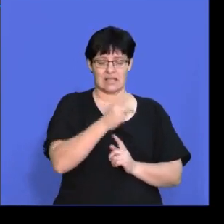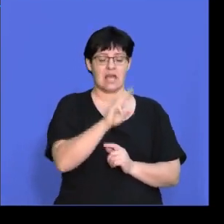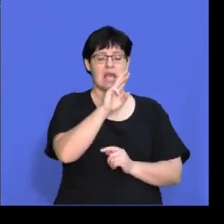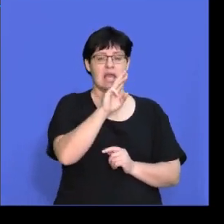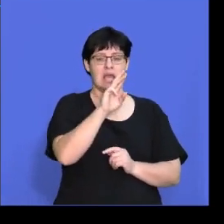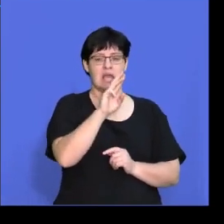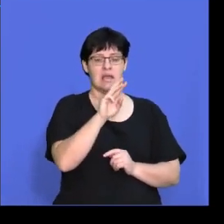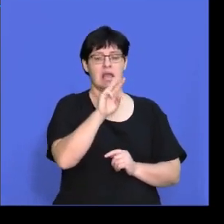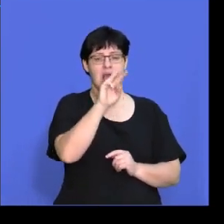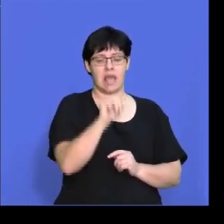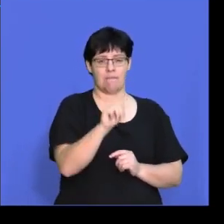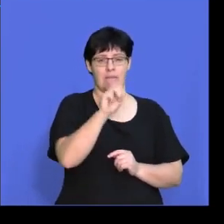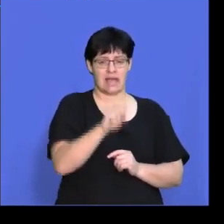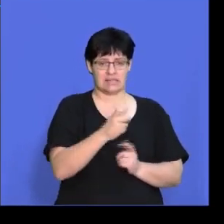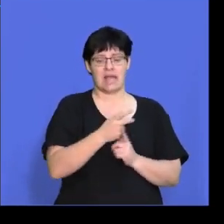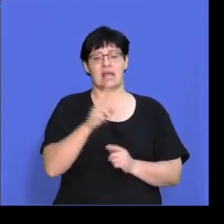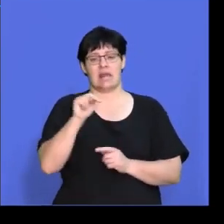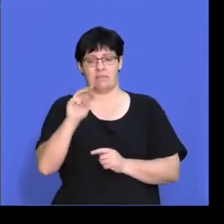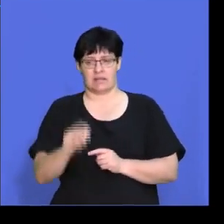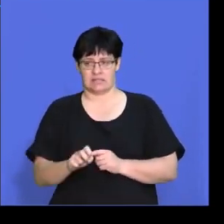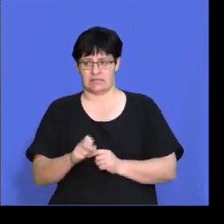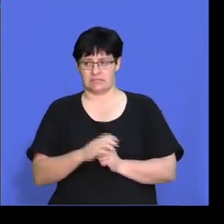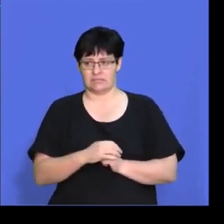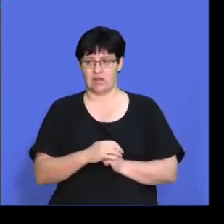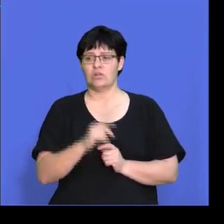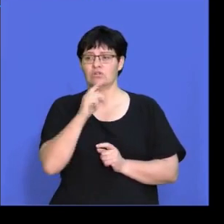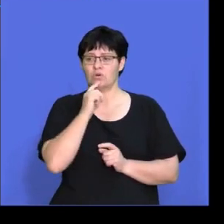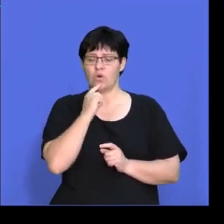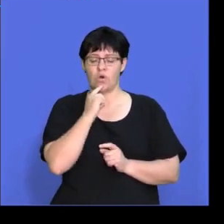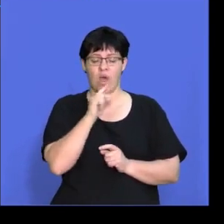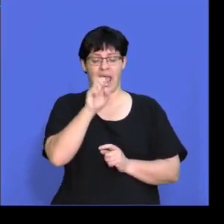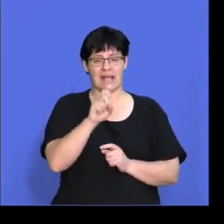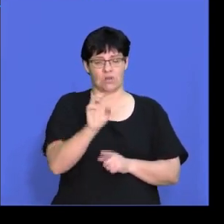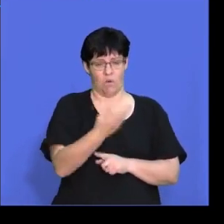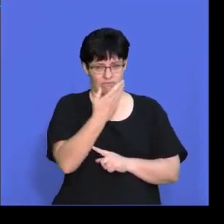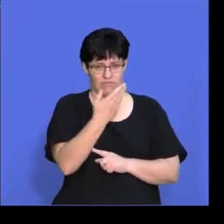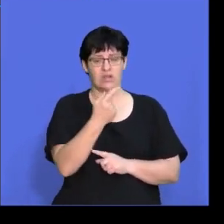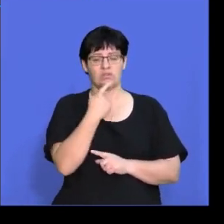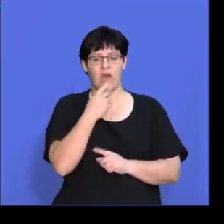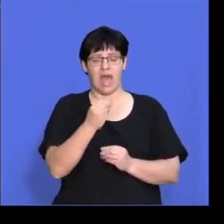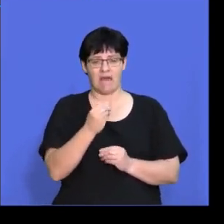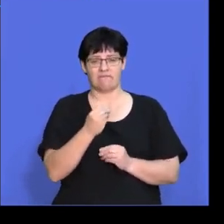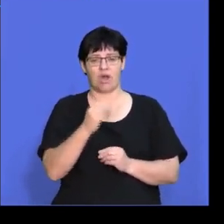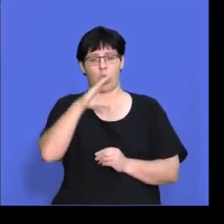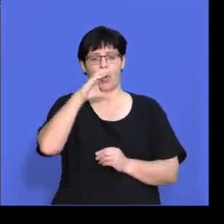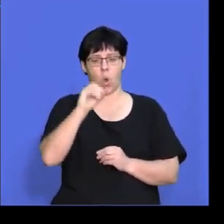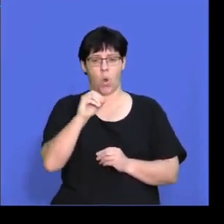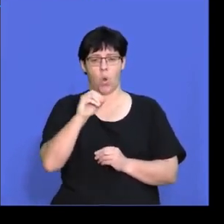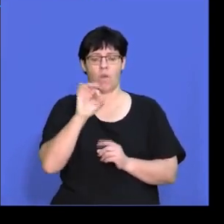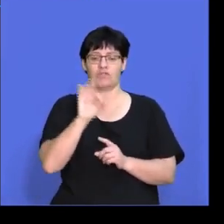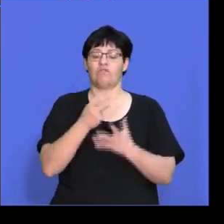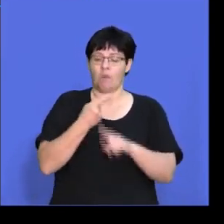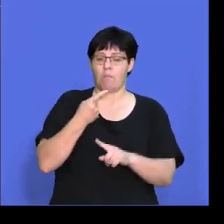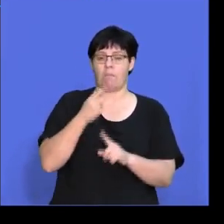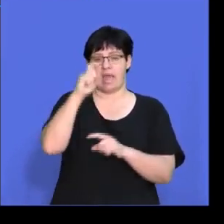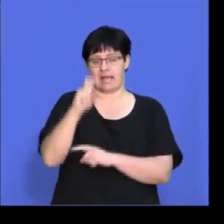got nx, and mx. So let's factorize the x out so that we can get the coefficient of